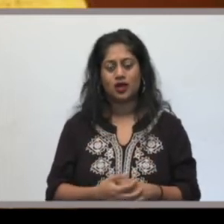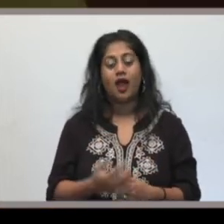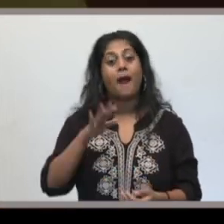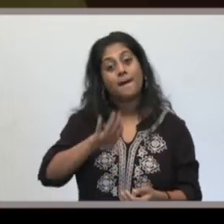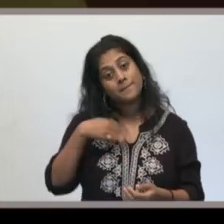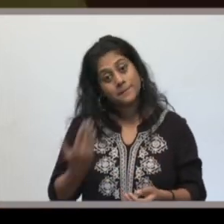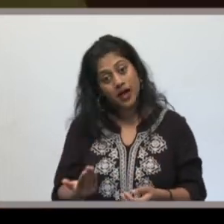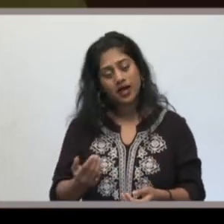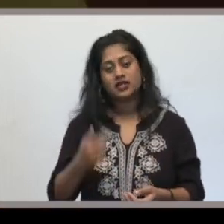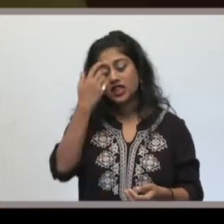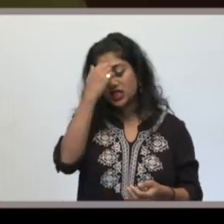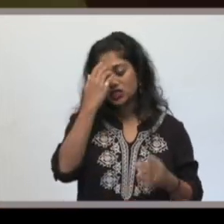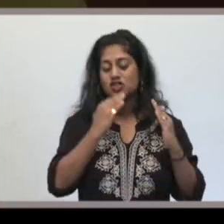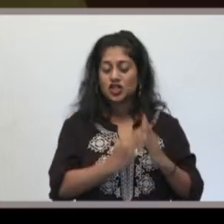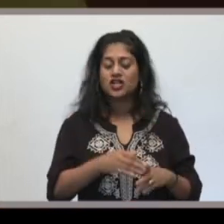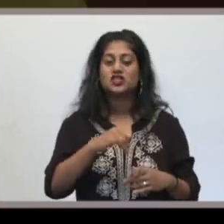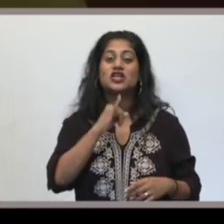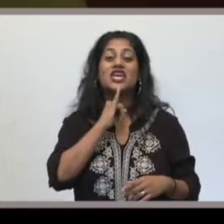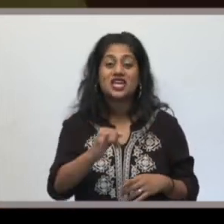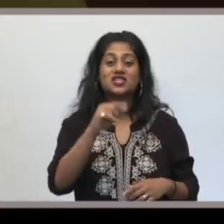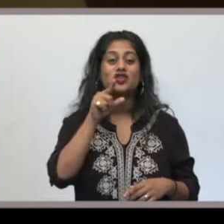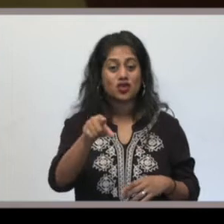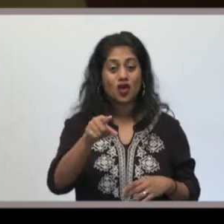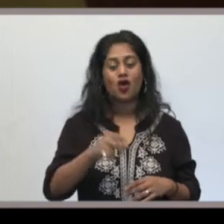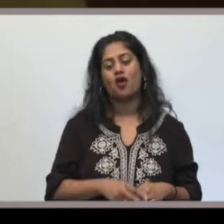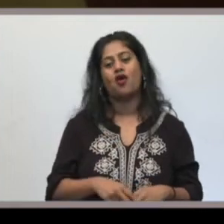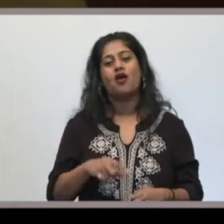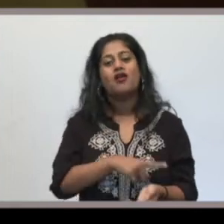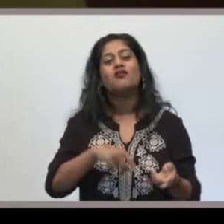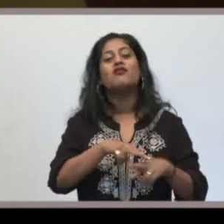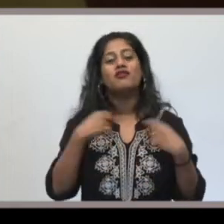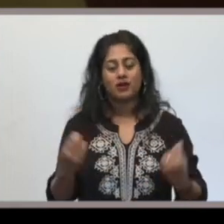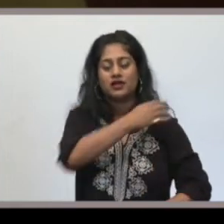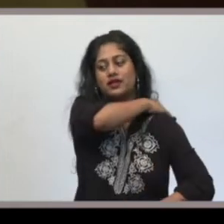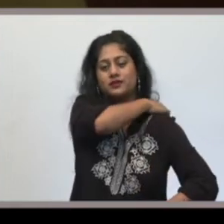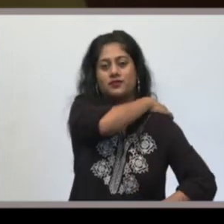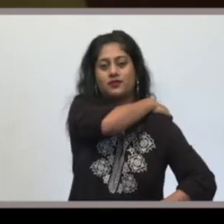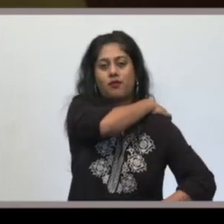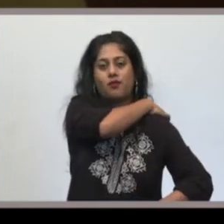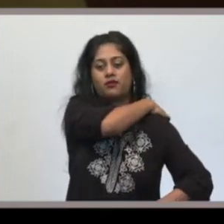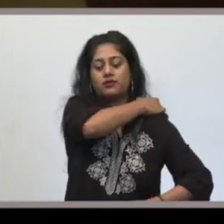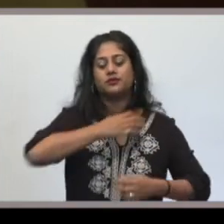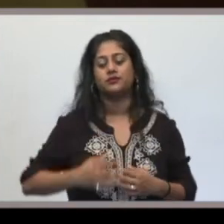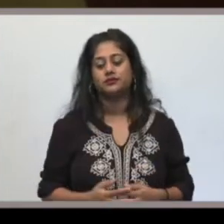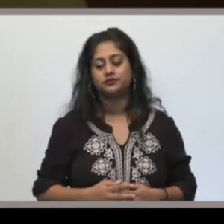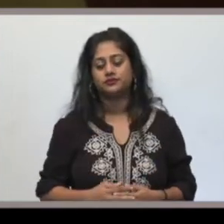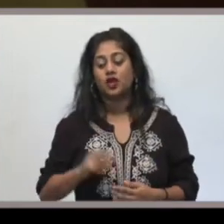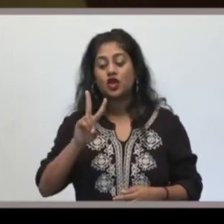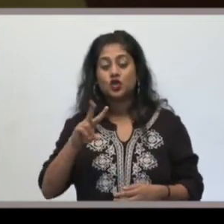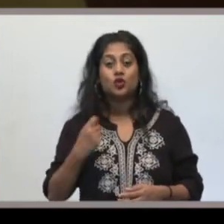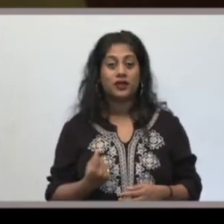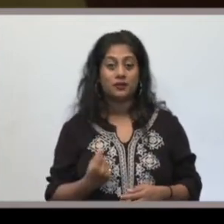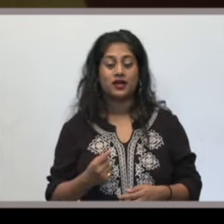need it. Ecclesiastes 4 verses 9 and 10. Ecclesiastes 4, 9 and 10. What does it say? Two people are better off than